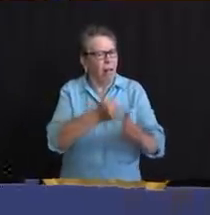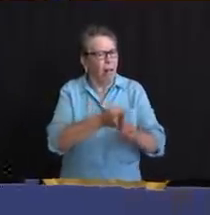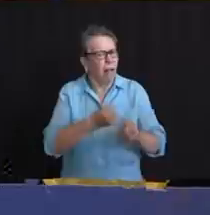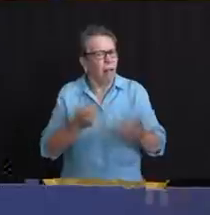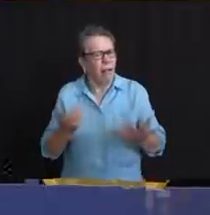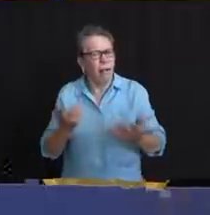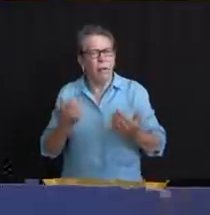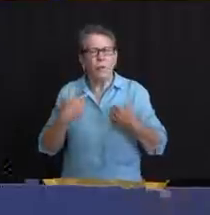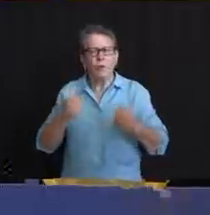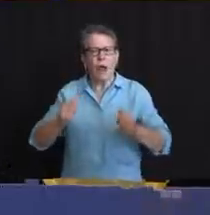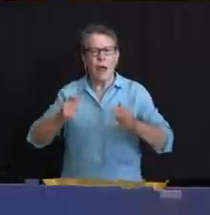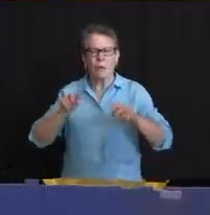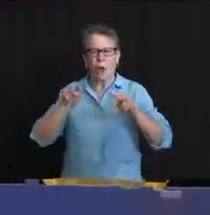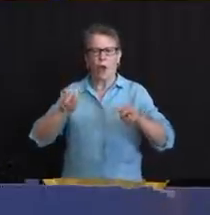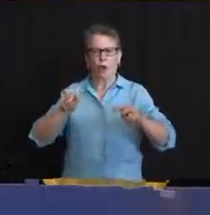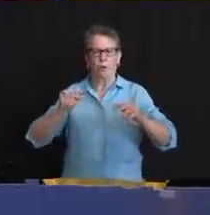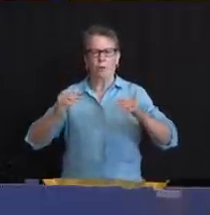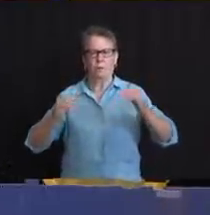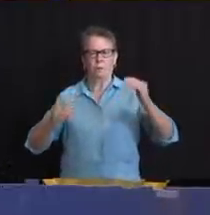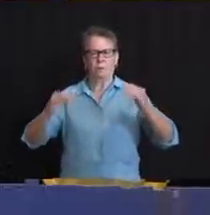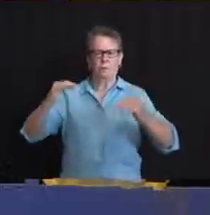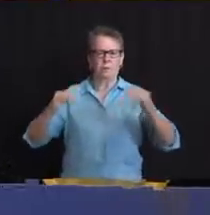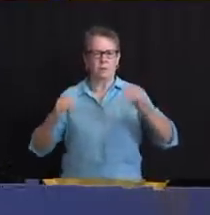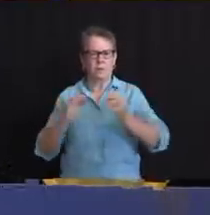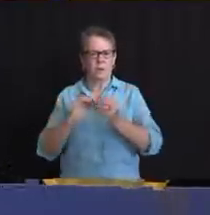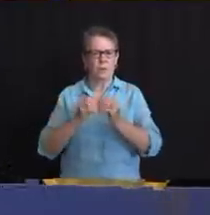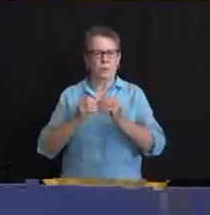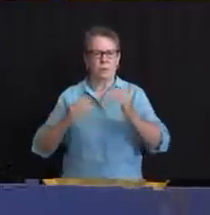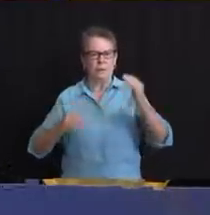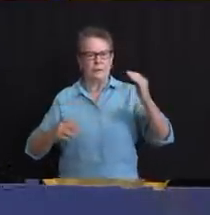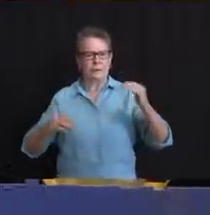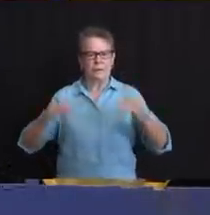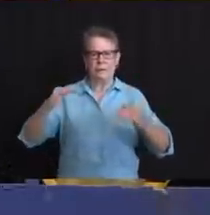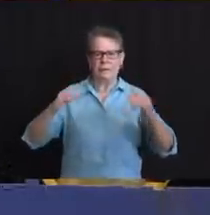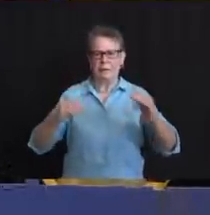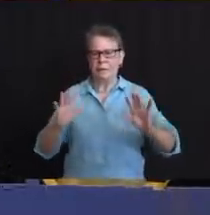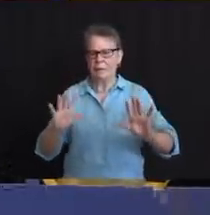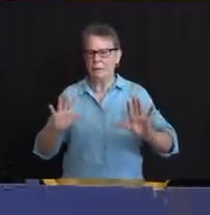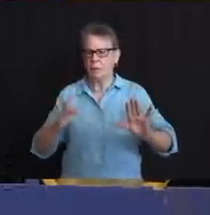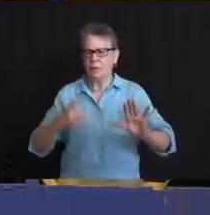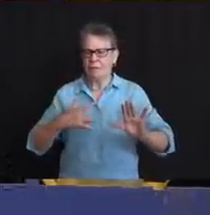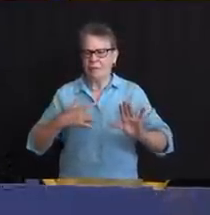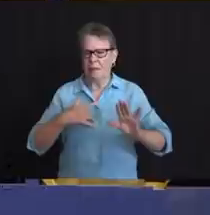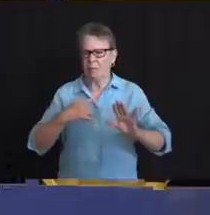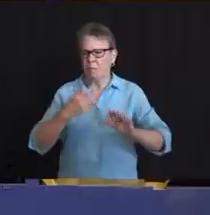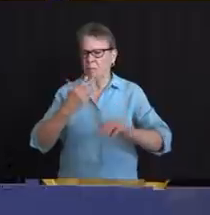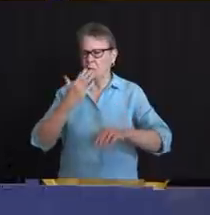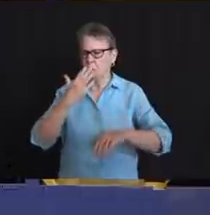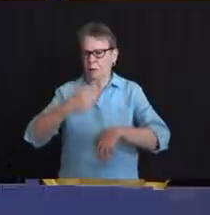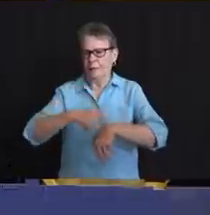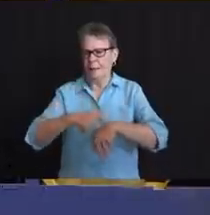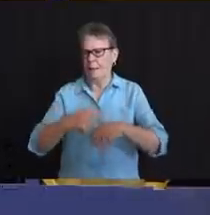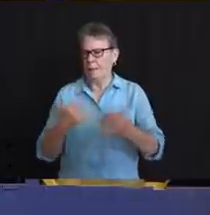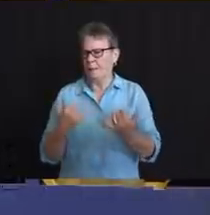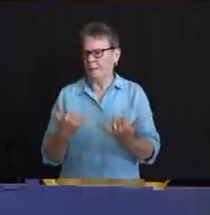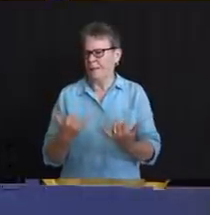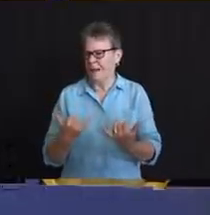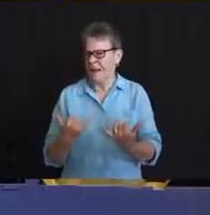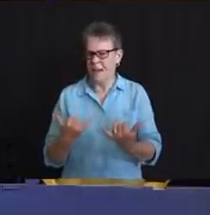in time. As we have predicted for now almost 6 months, this is the time we could take these next steps.